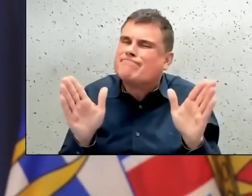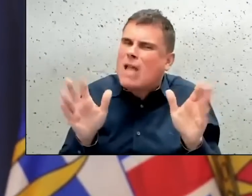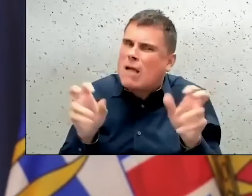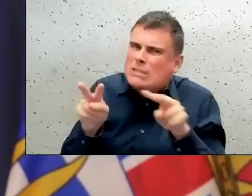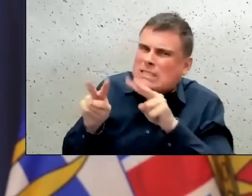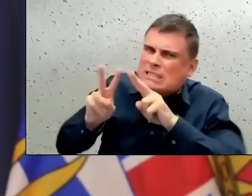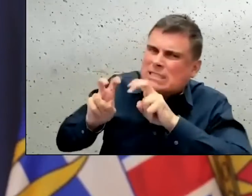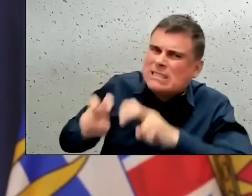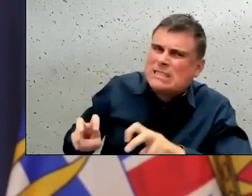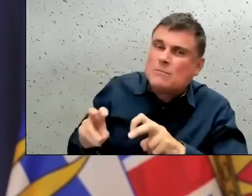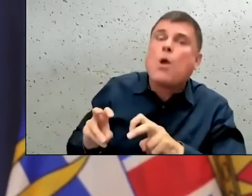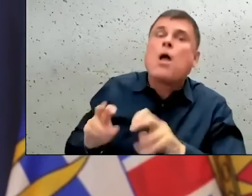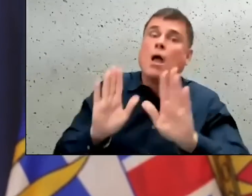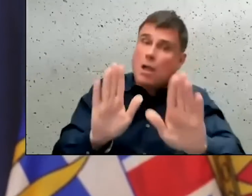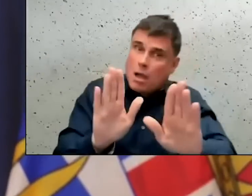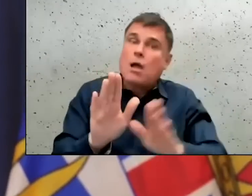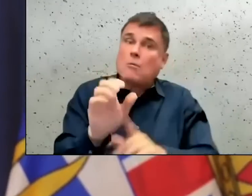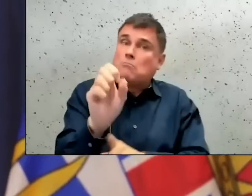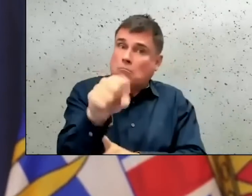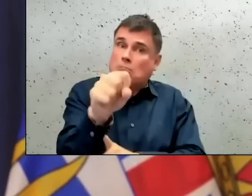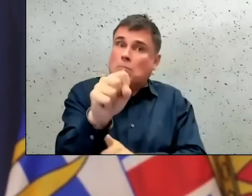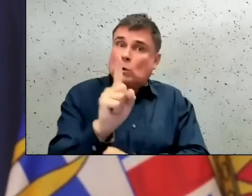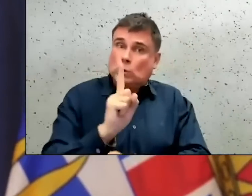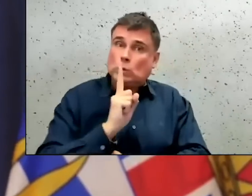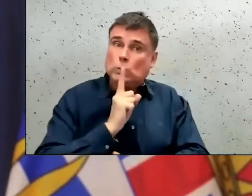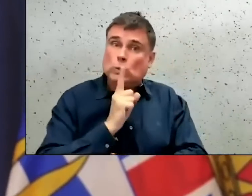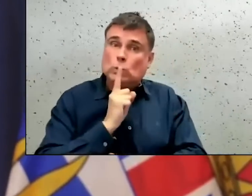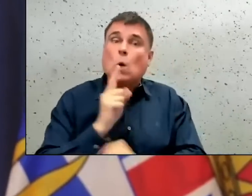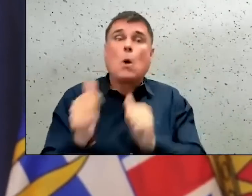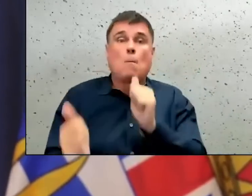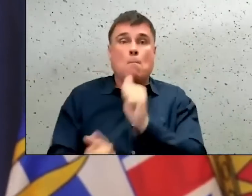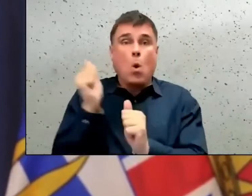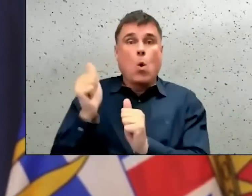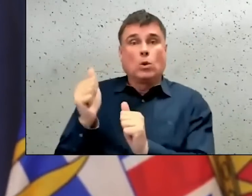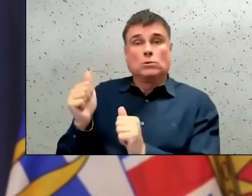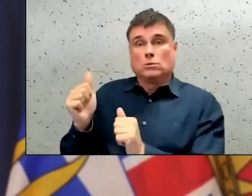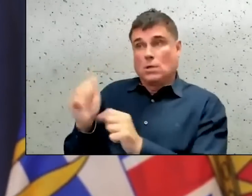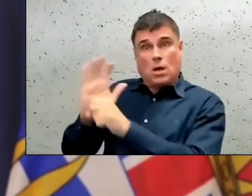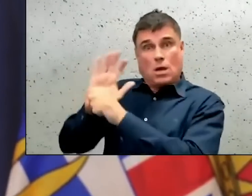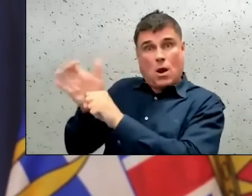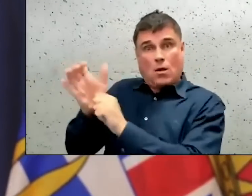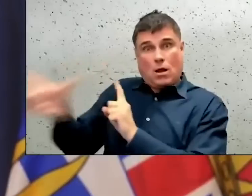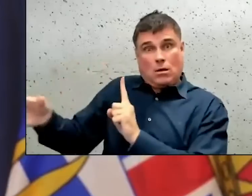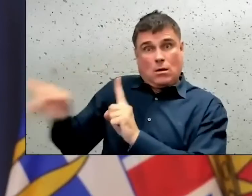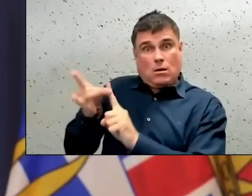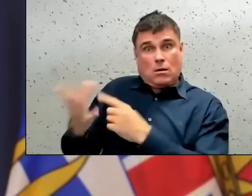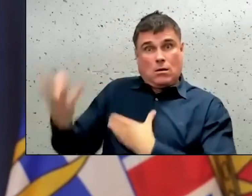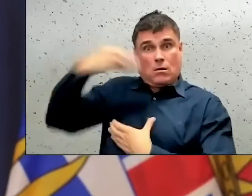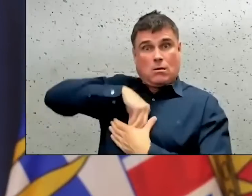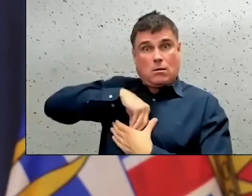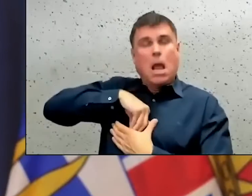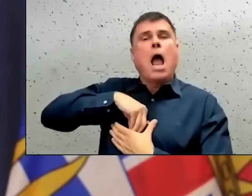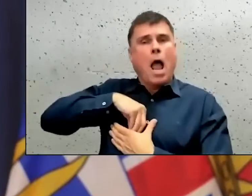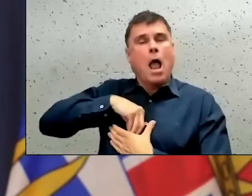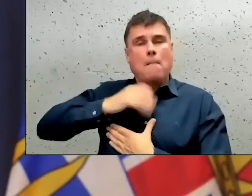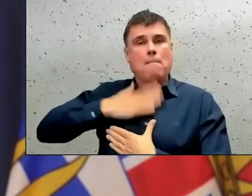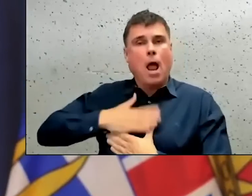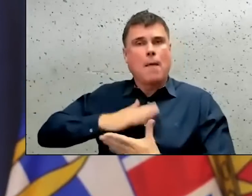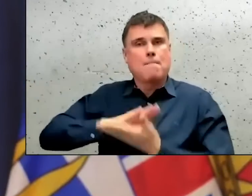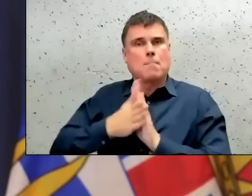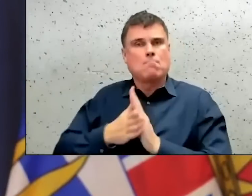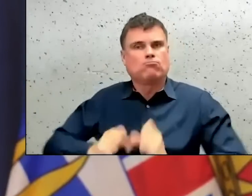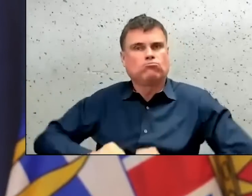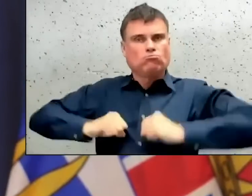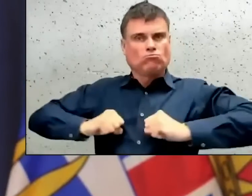that most people have some immunity from for some period of time after being infected. And